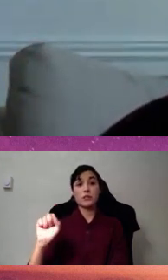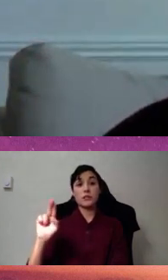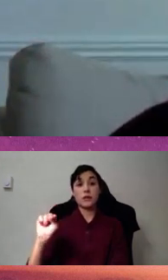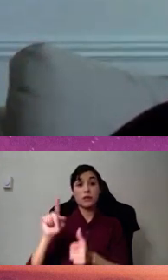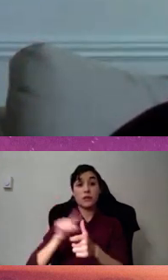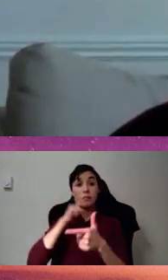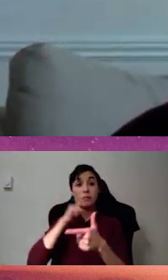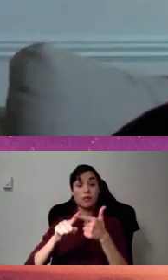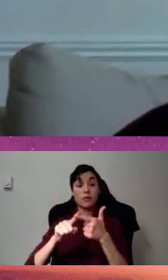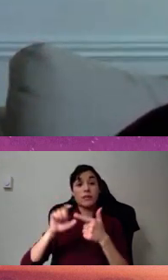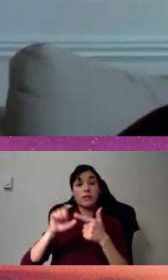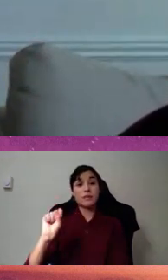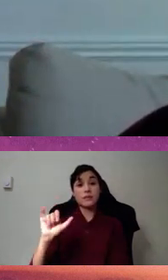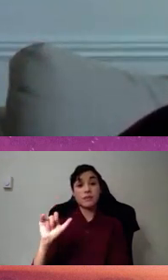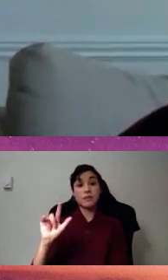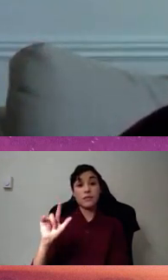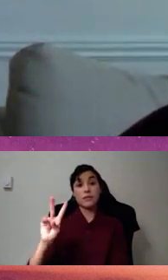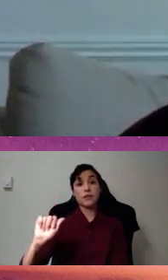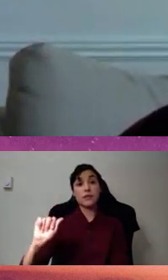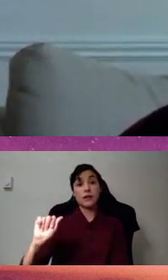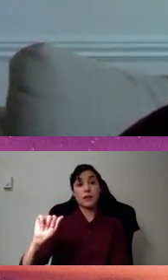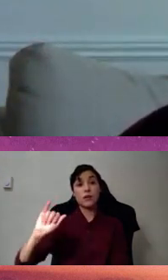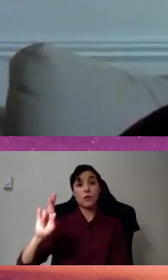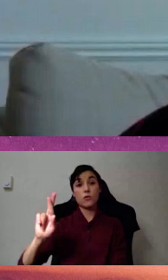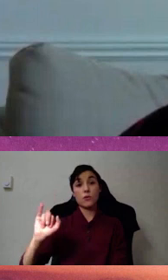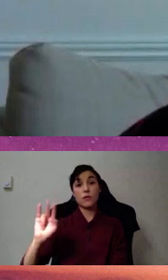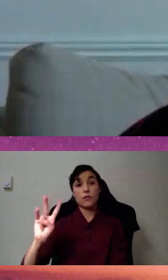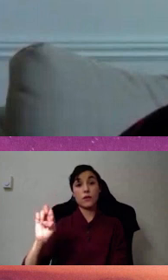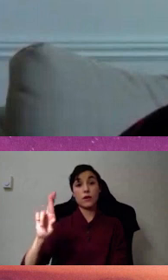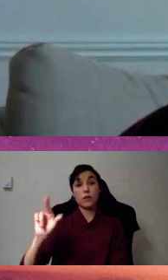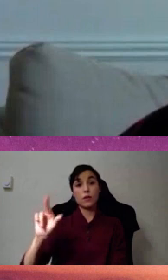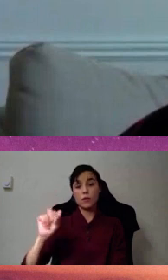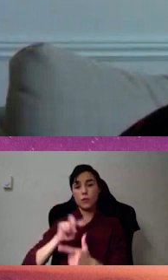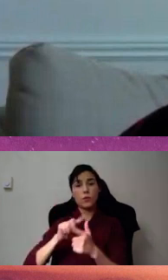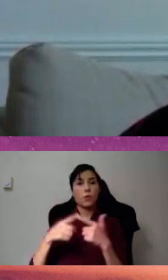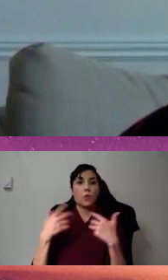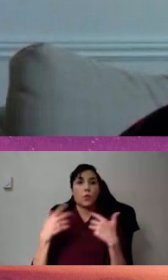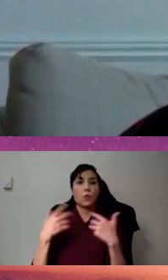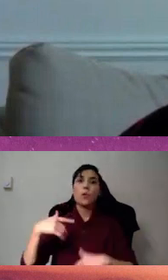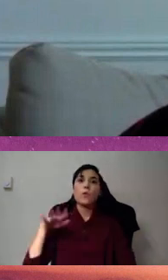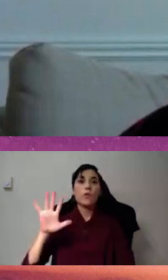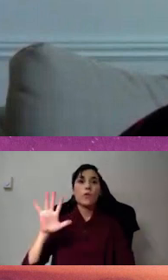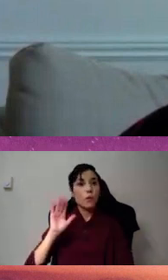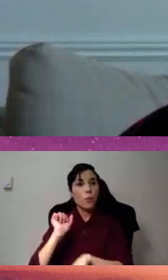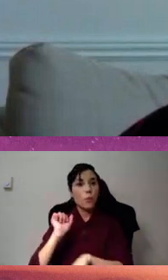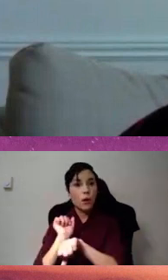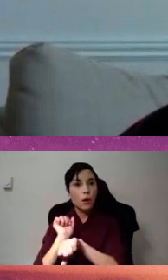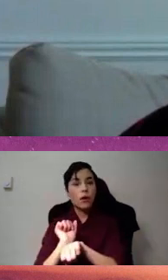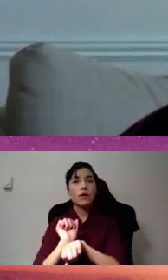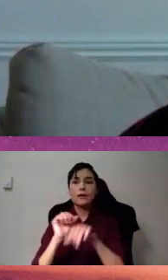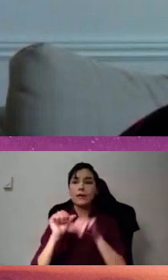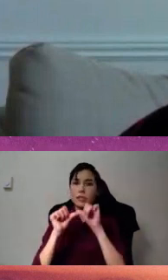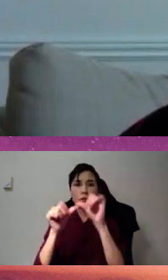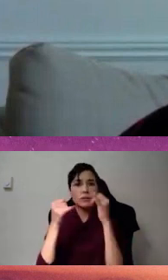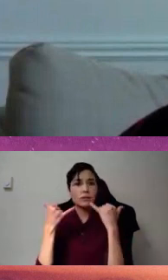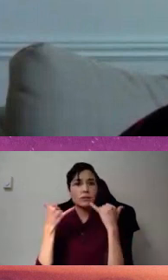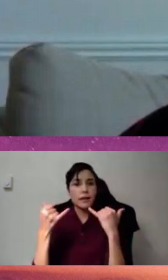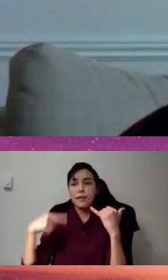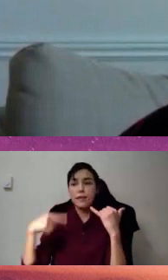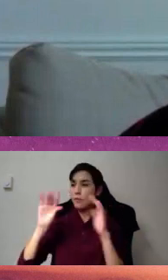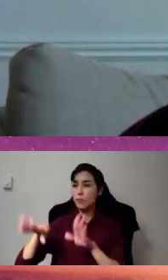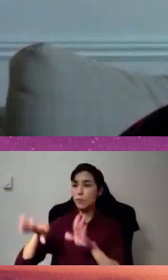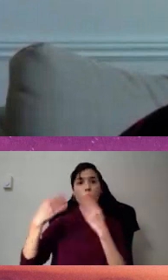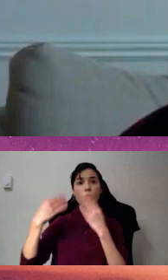today who cemented their work in trans liberation and by providing that visibility